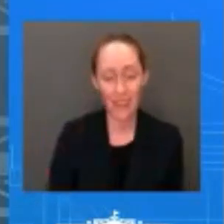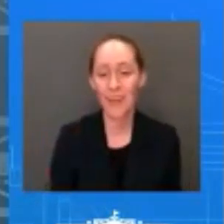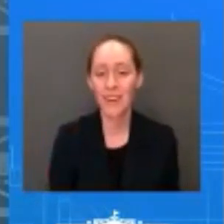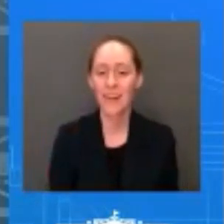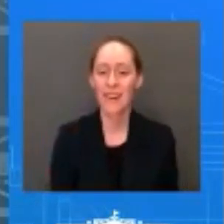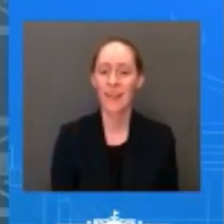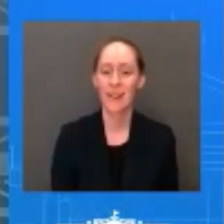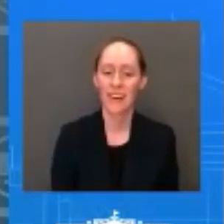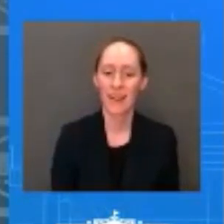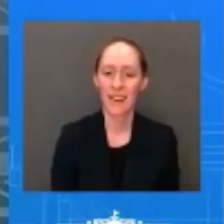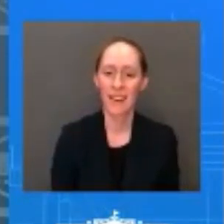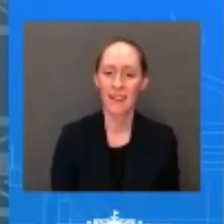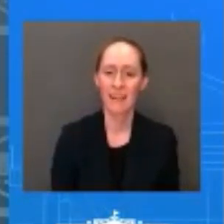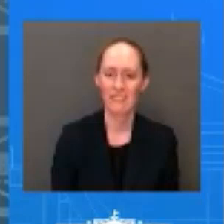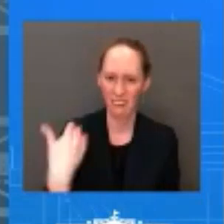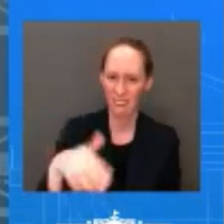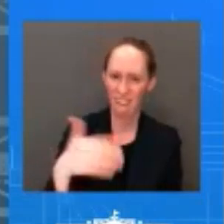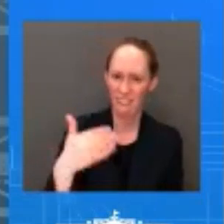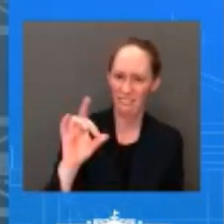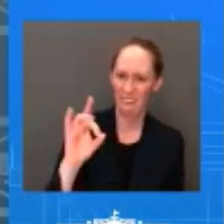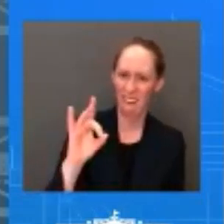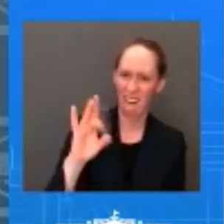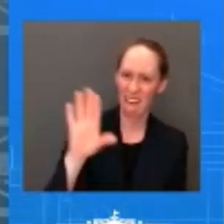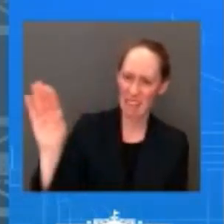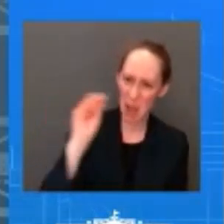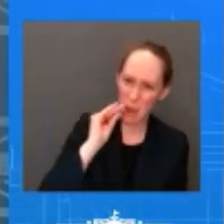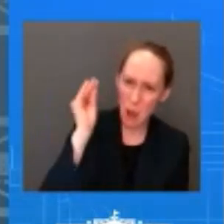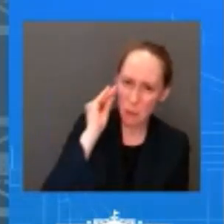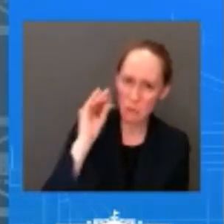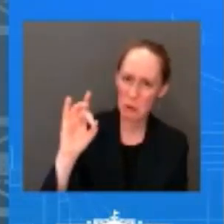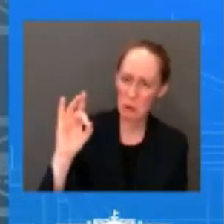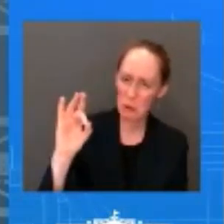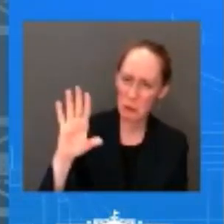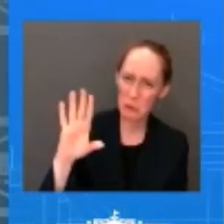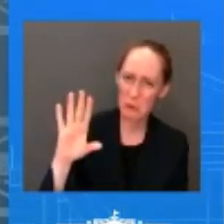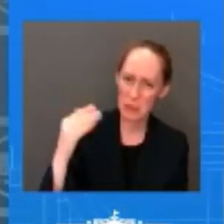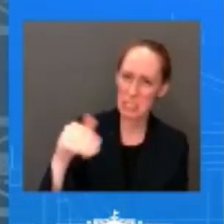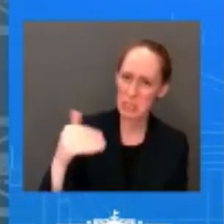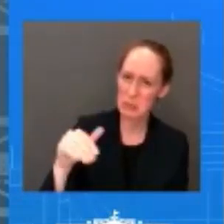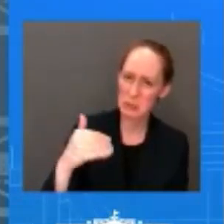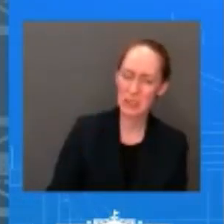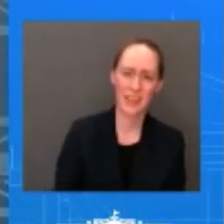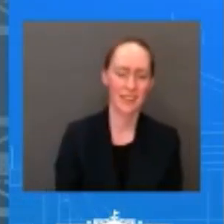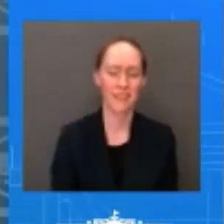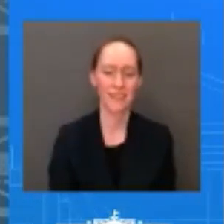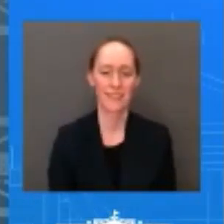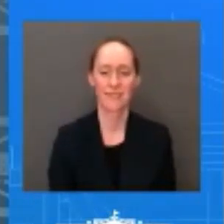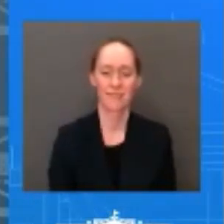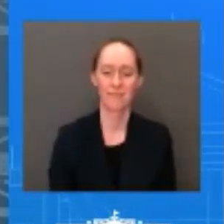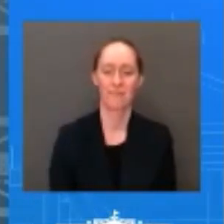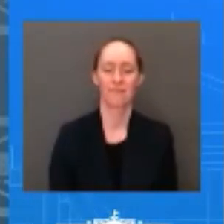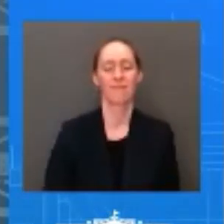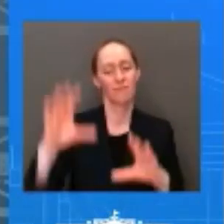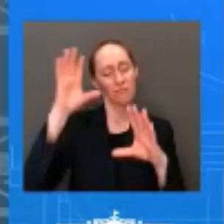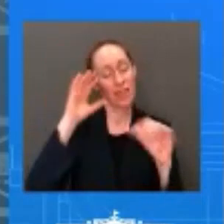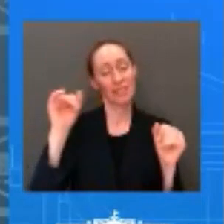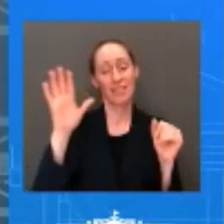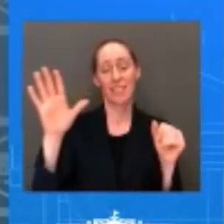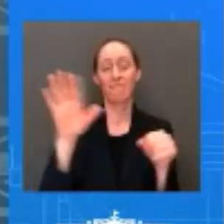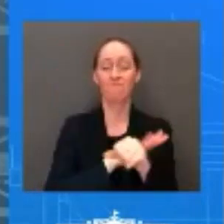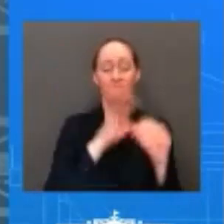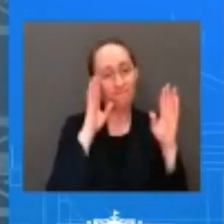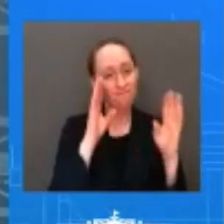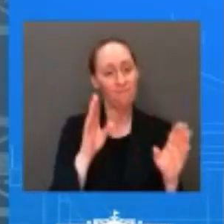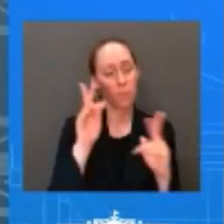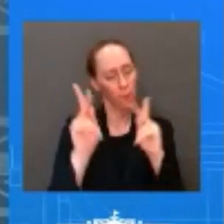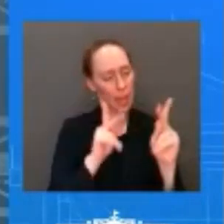Here's what the president's going to focus on. He's going to focus on continuing to deliver for the American people. That's his focus. That's what he focuses on every day. That's what he's been focusing on the